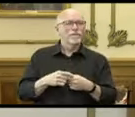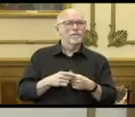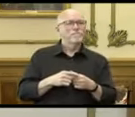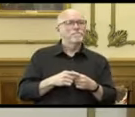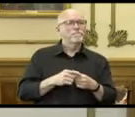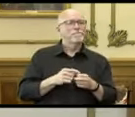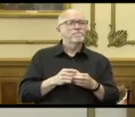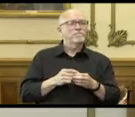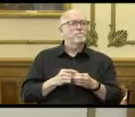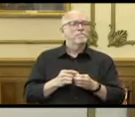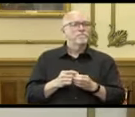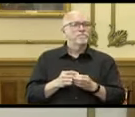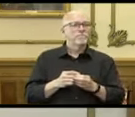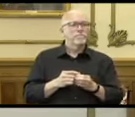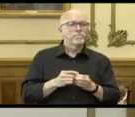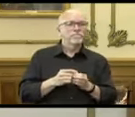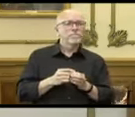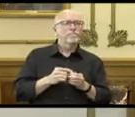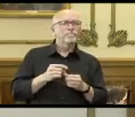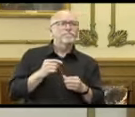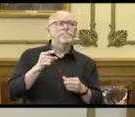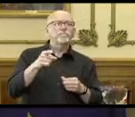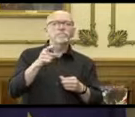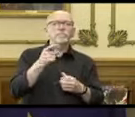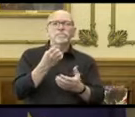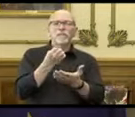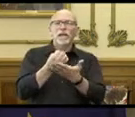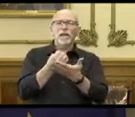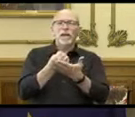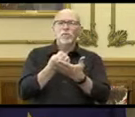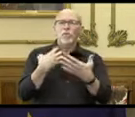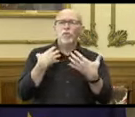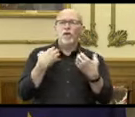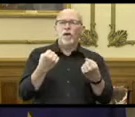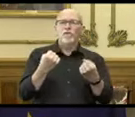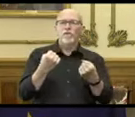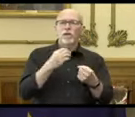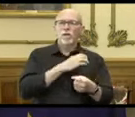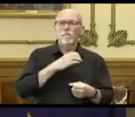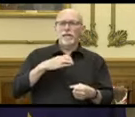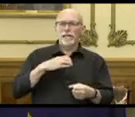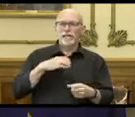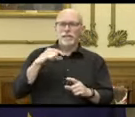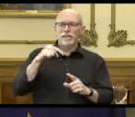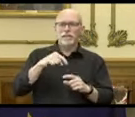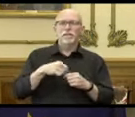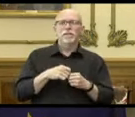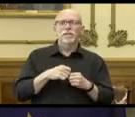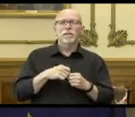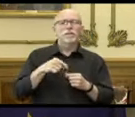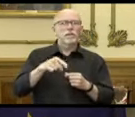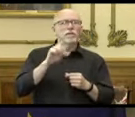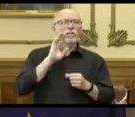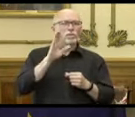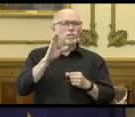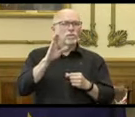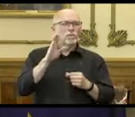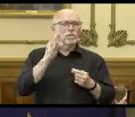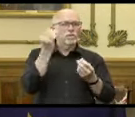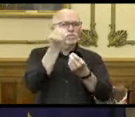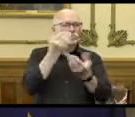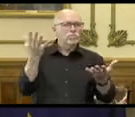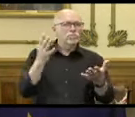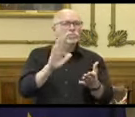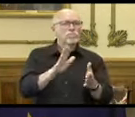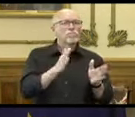Q&A portion of the program. The Economic Recovery Committee will be putting out